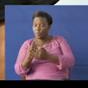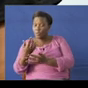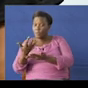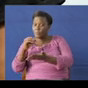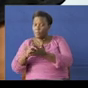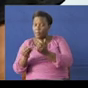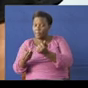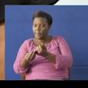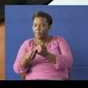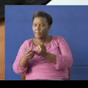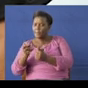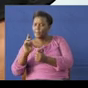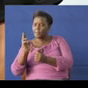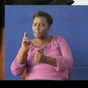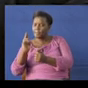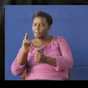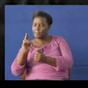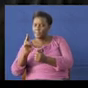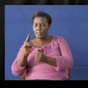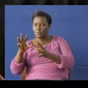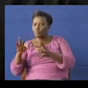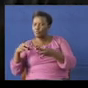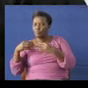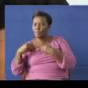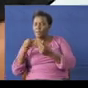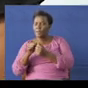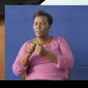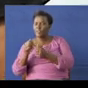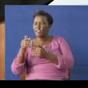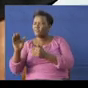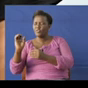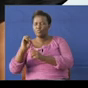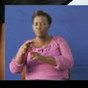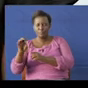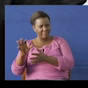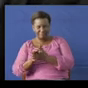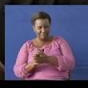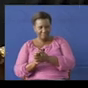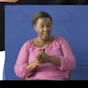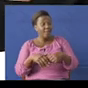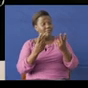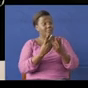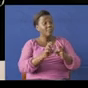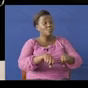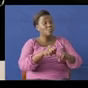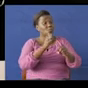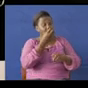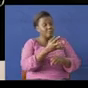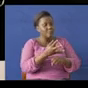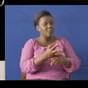cannot get rid of substances introduced into the environment. The sources of pollutions are numerous.